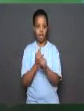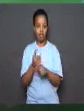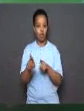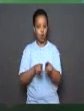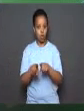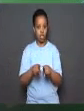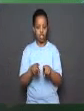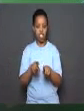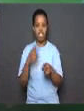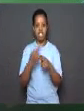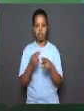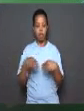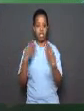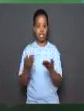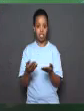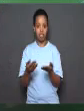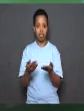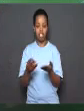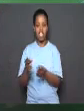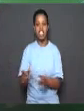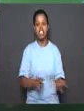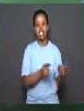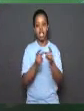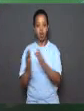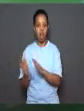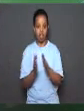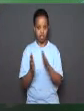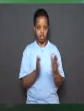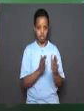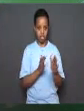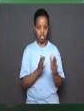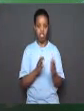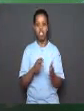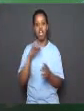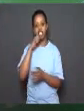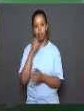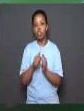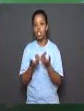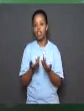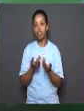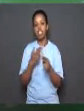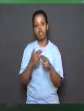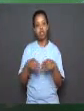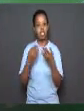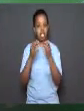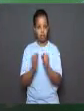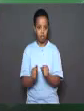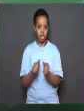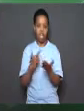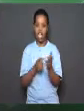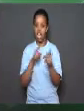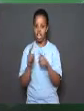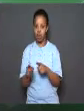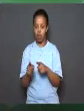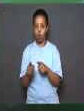to produce a systematic way of naming enzymes based on the ways in